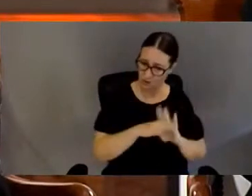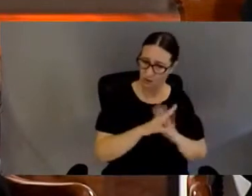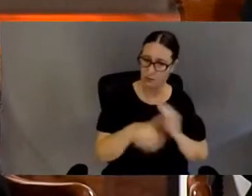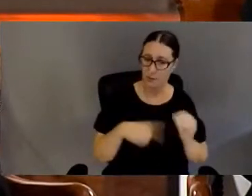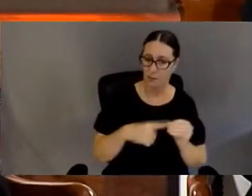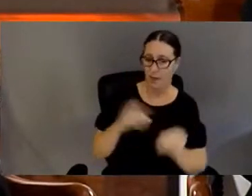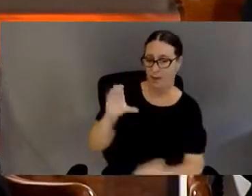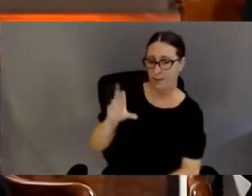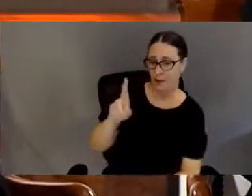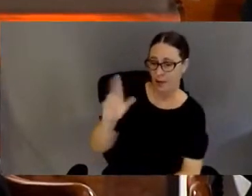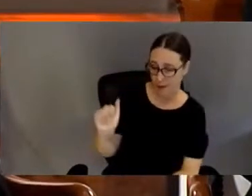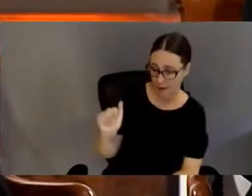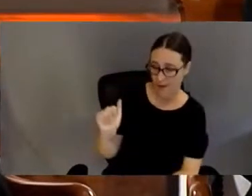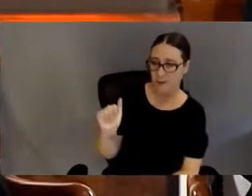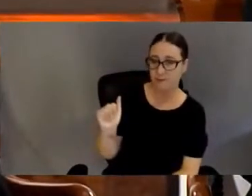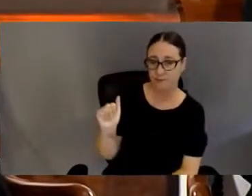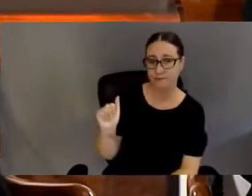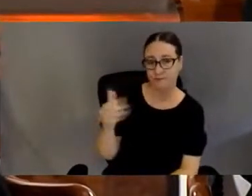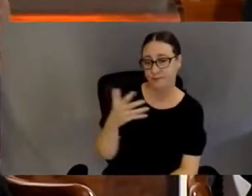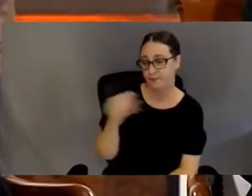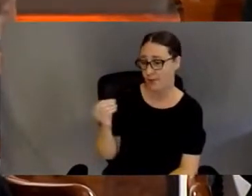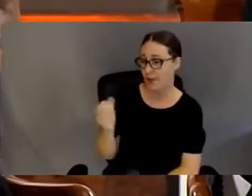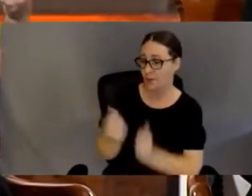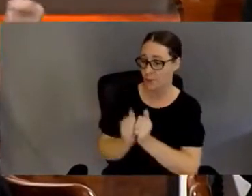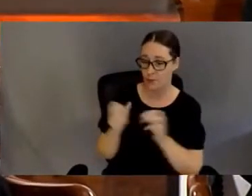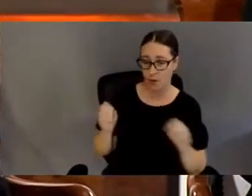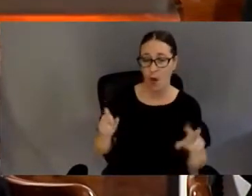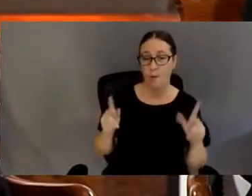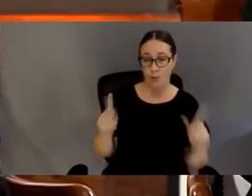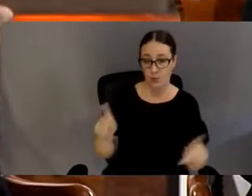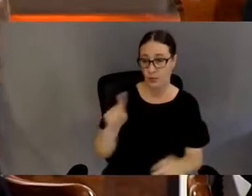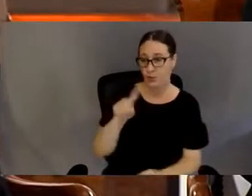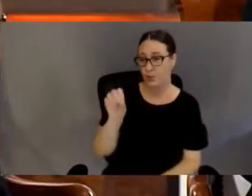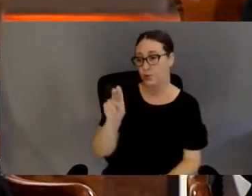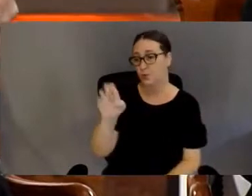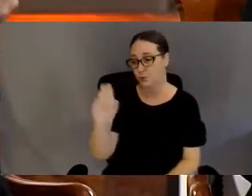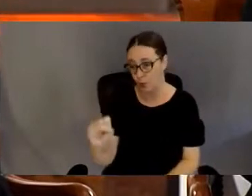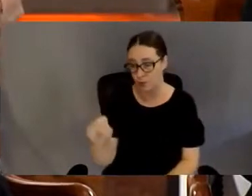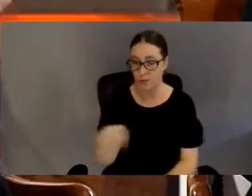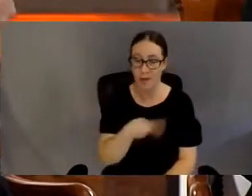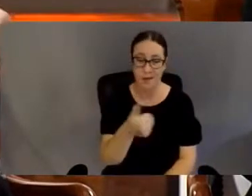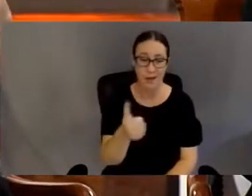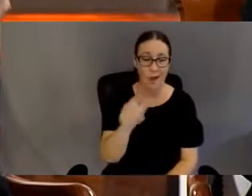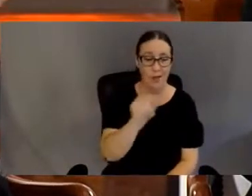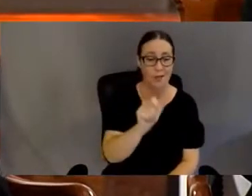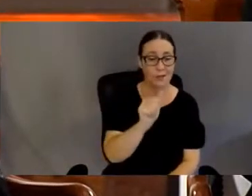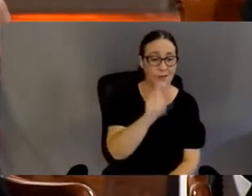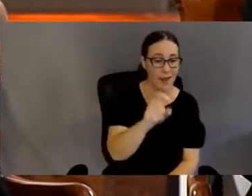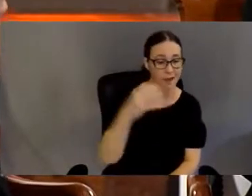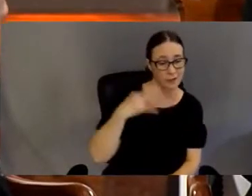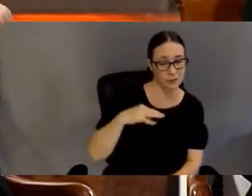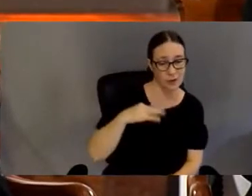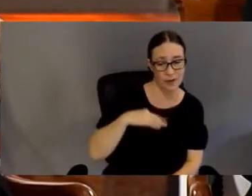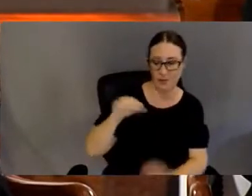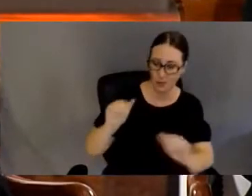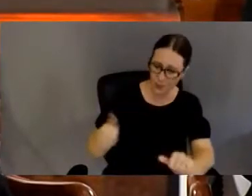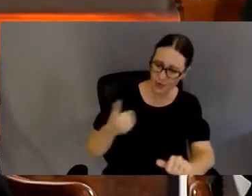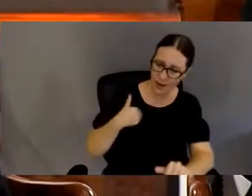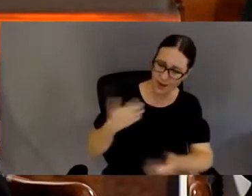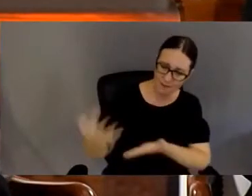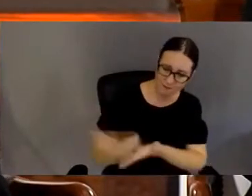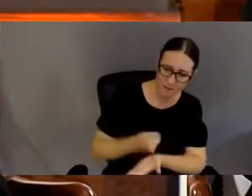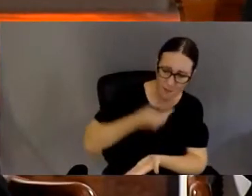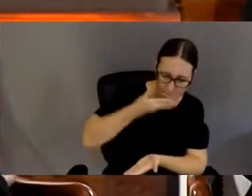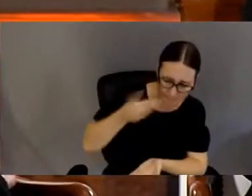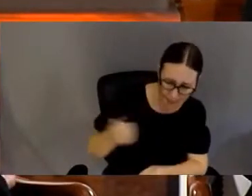and certainly around opportunity zones and other tax credits where we could get much better data and